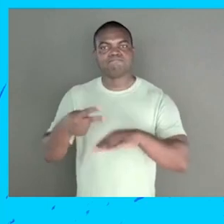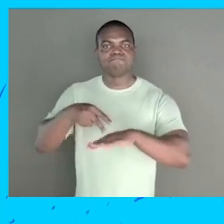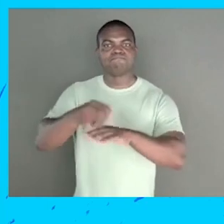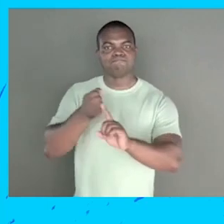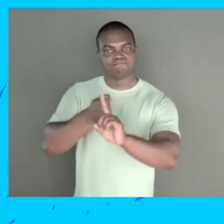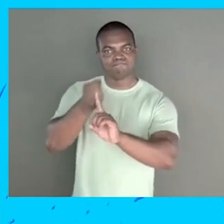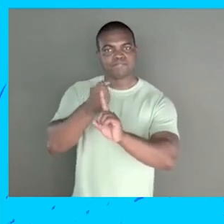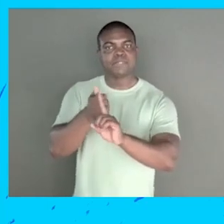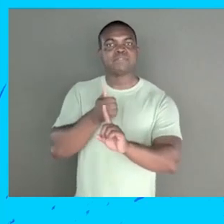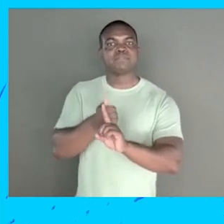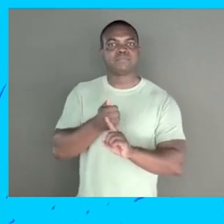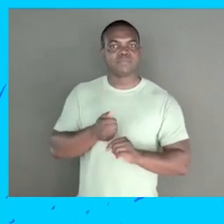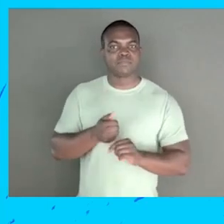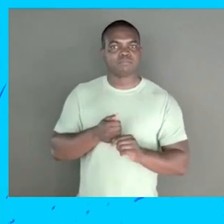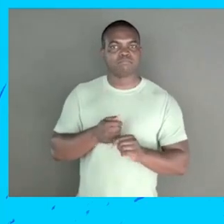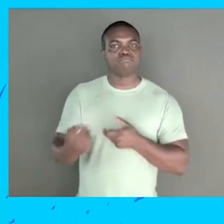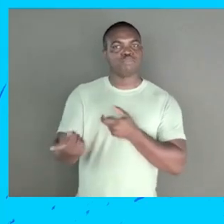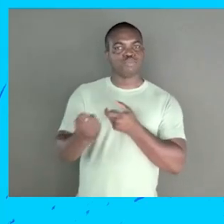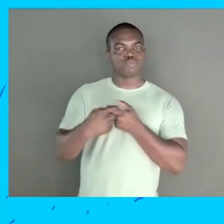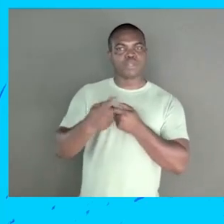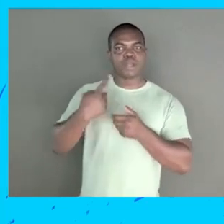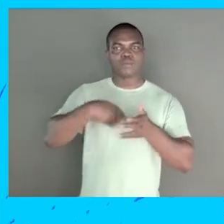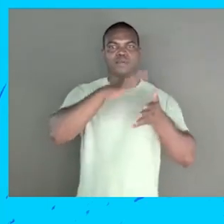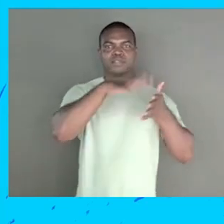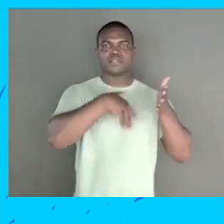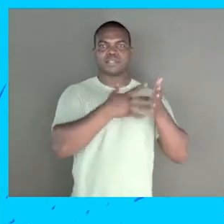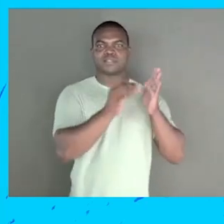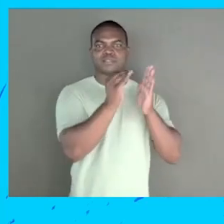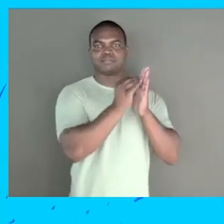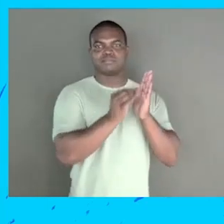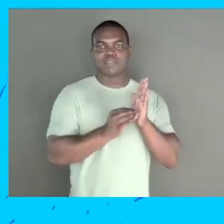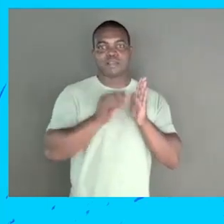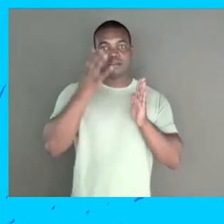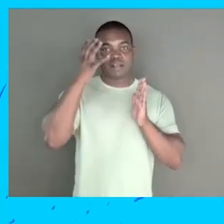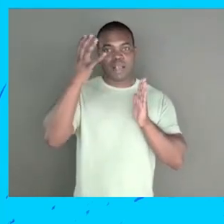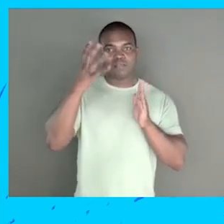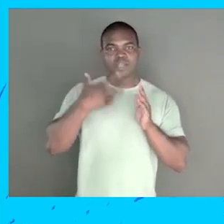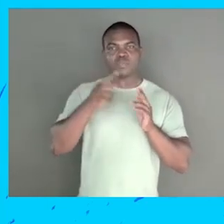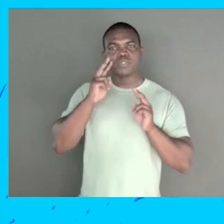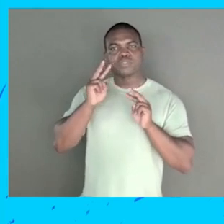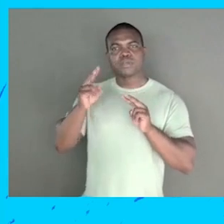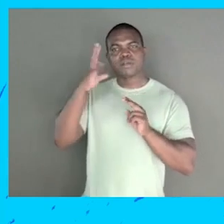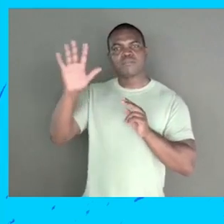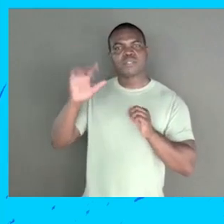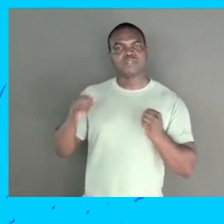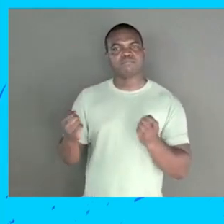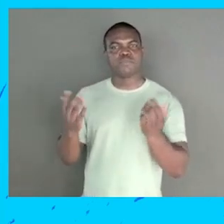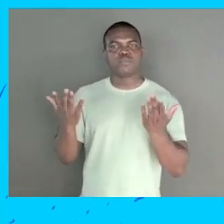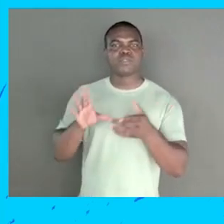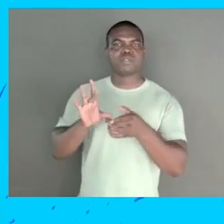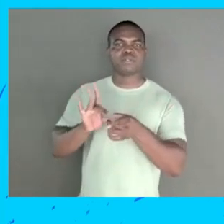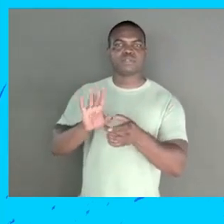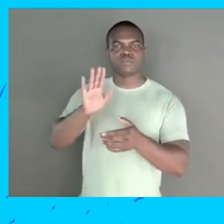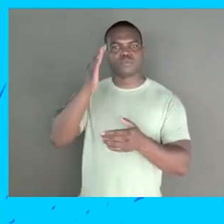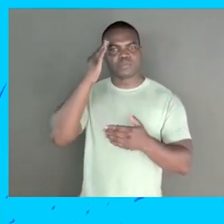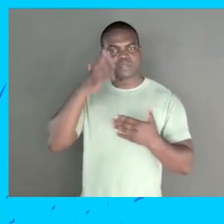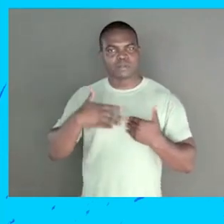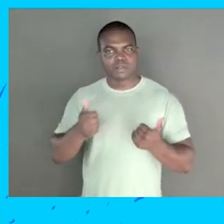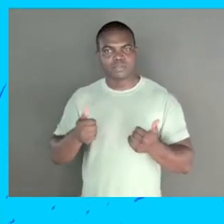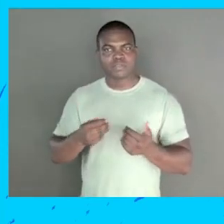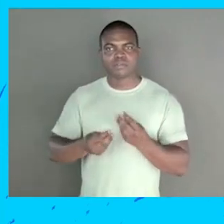support you to meet your health and nutrition needs. And hopefully you can also provide feedback to us. Unite! Unite!